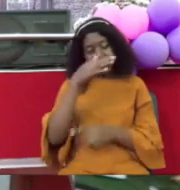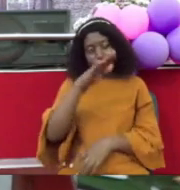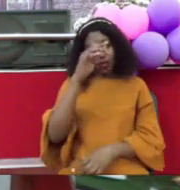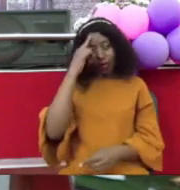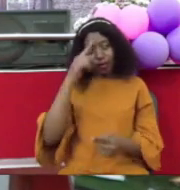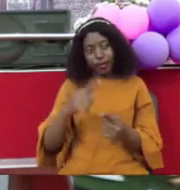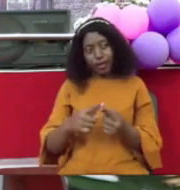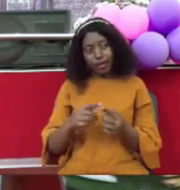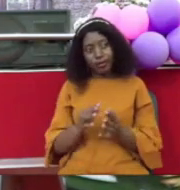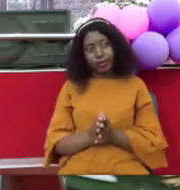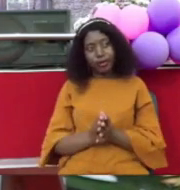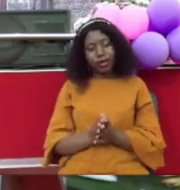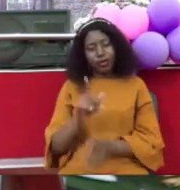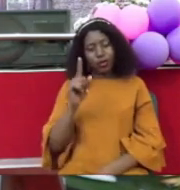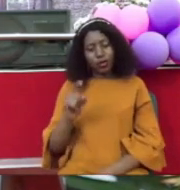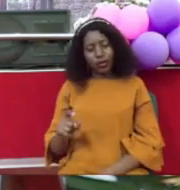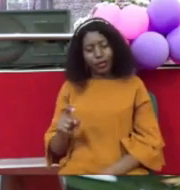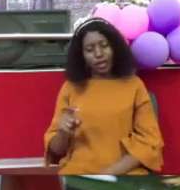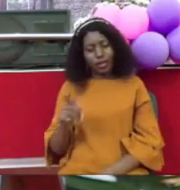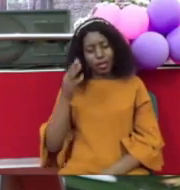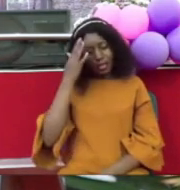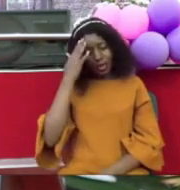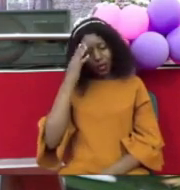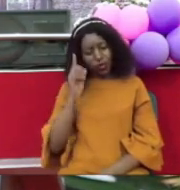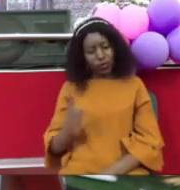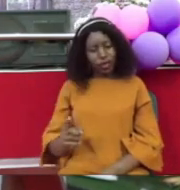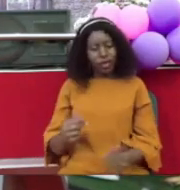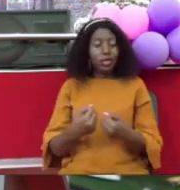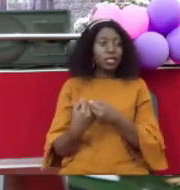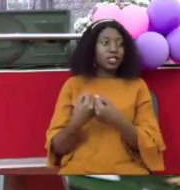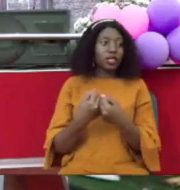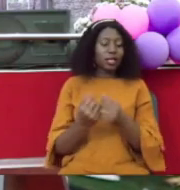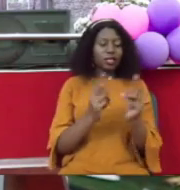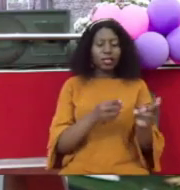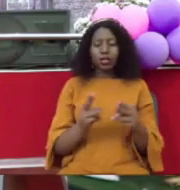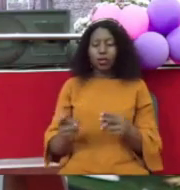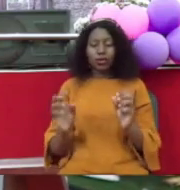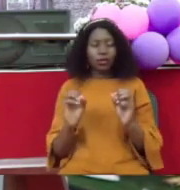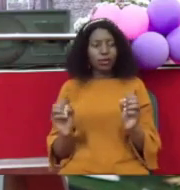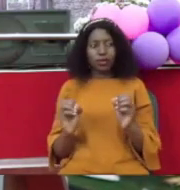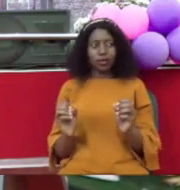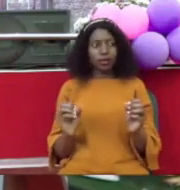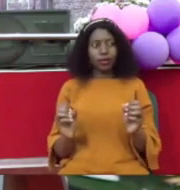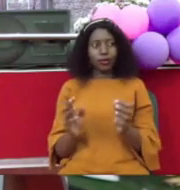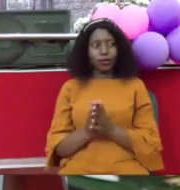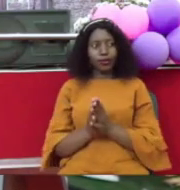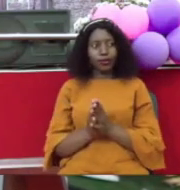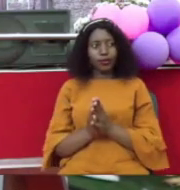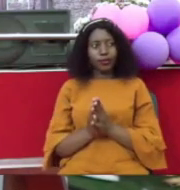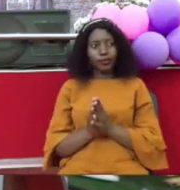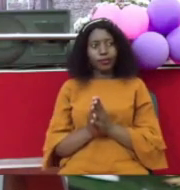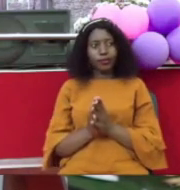yako. So you also have to identify, these challenges, these are not normal challenges. Kwa hivyo lazima ukaze kuangazia uone hii